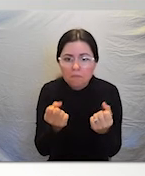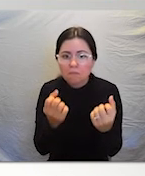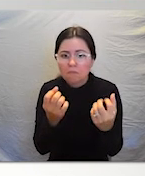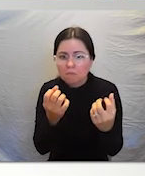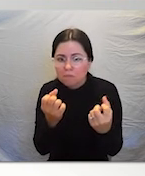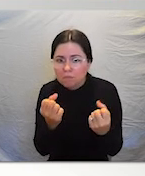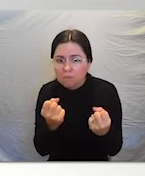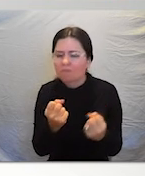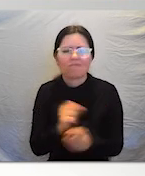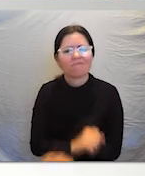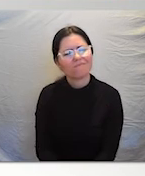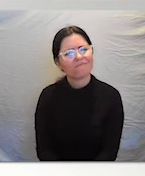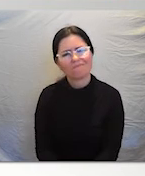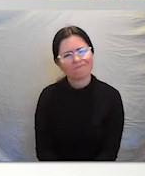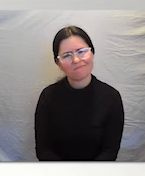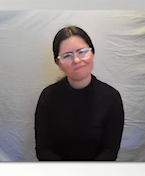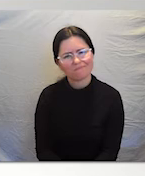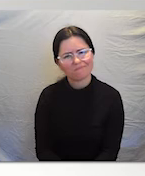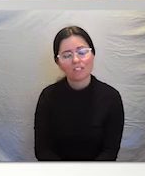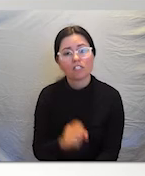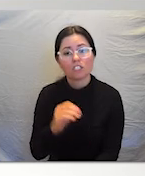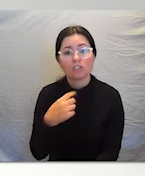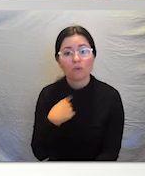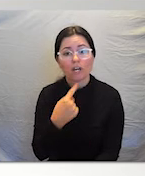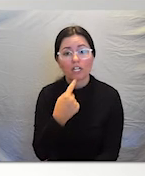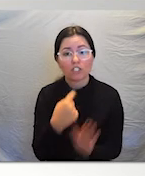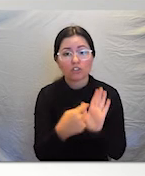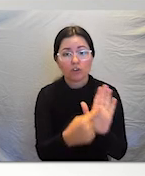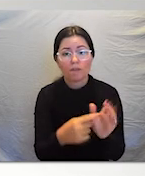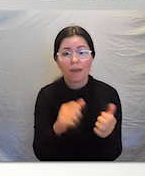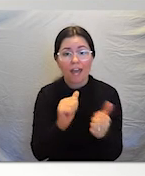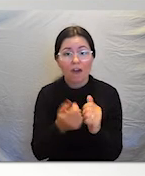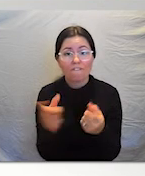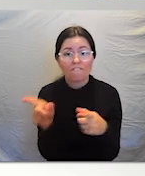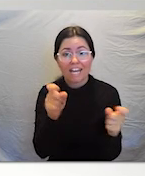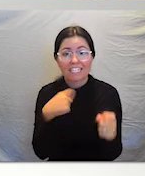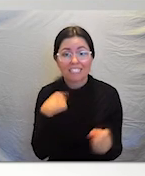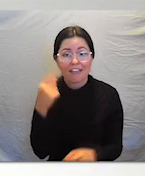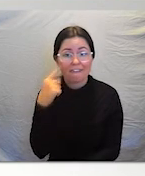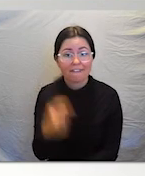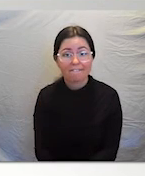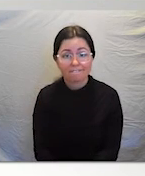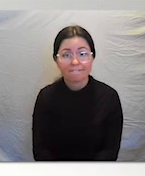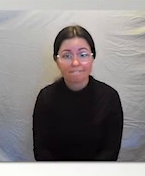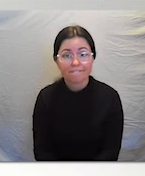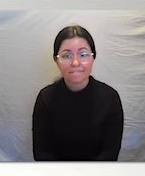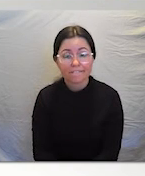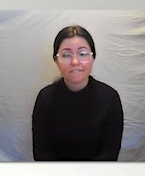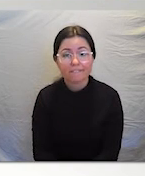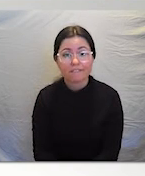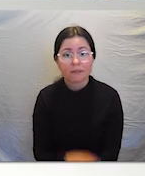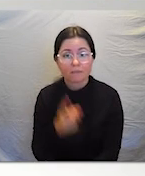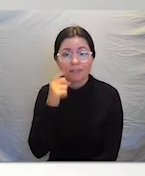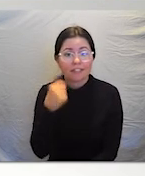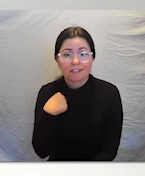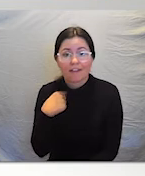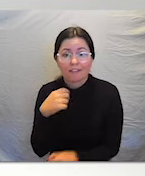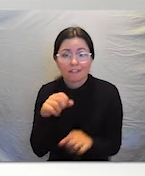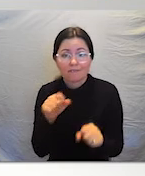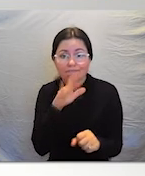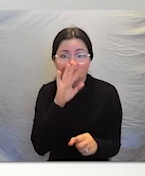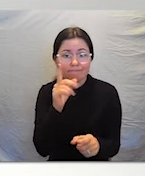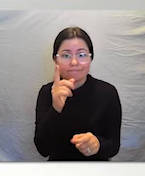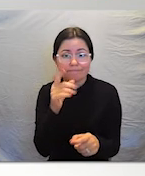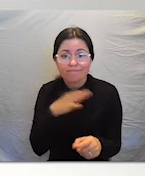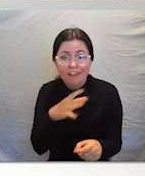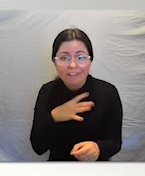them how quick I'm thinking because I memorize everything that they say to me. And I